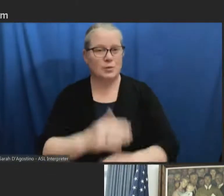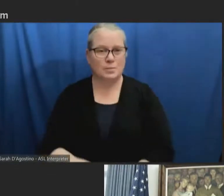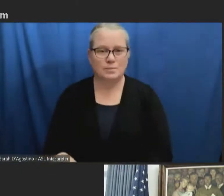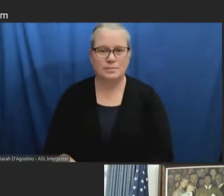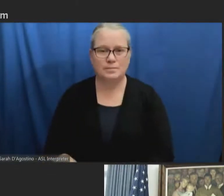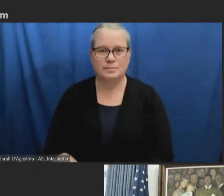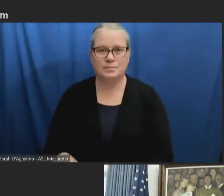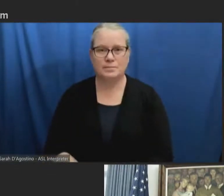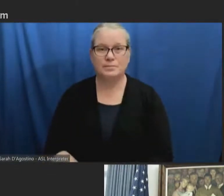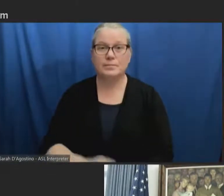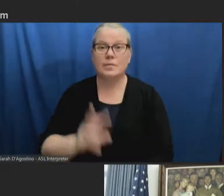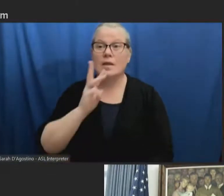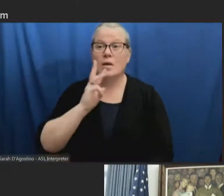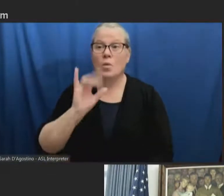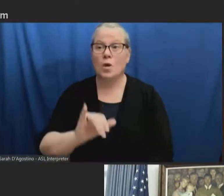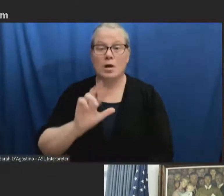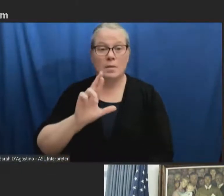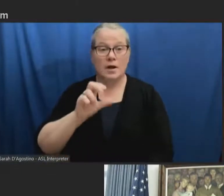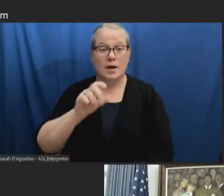Waterbury Republican American.